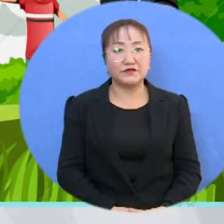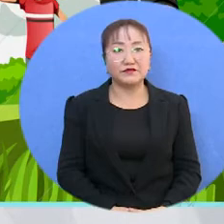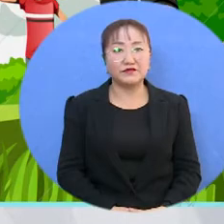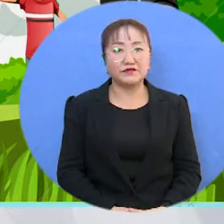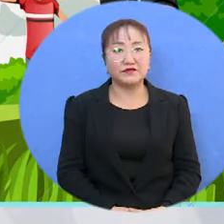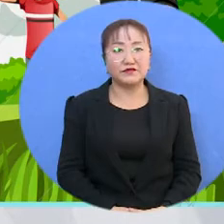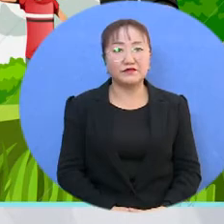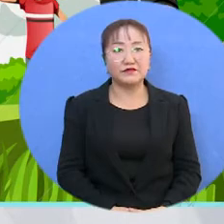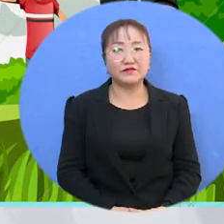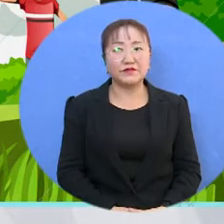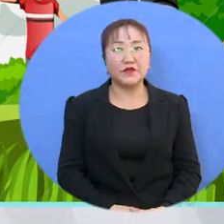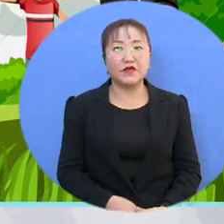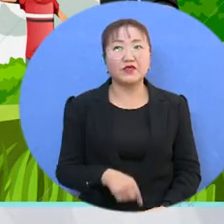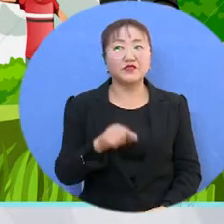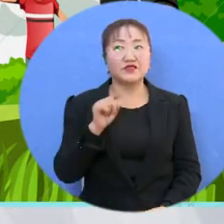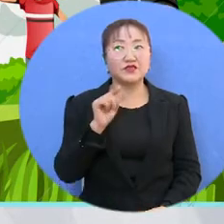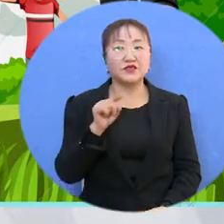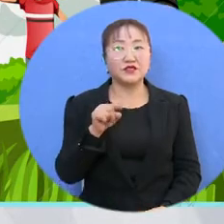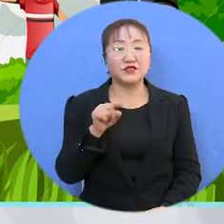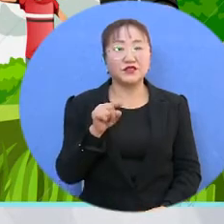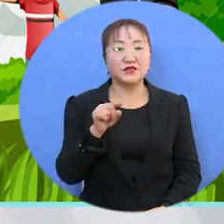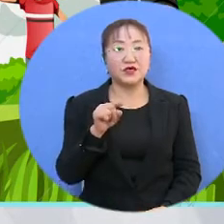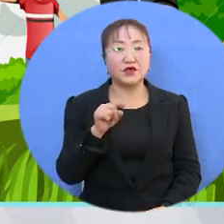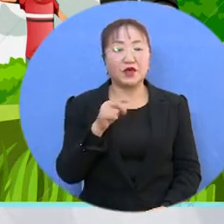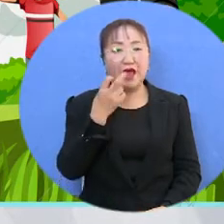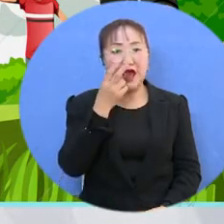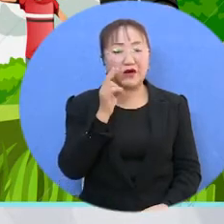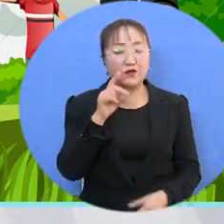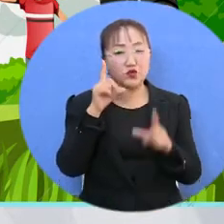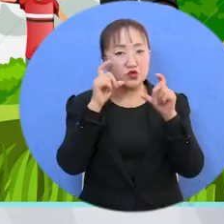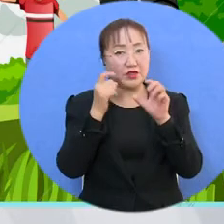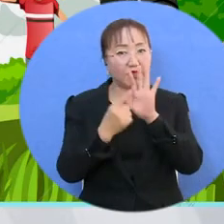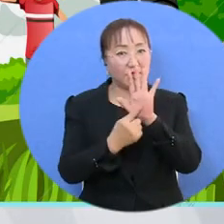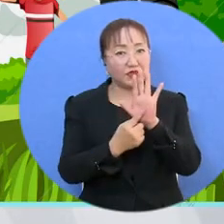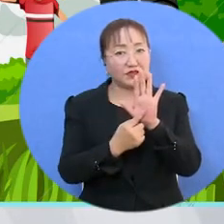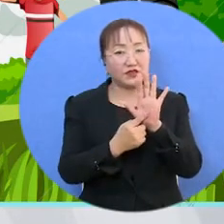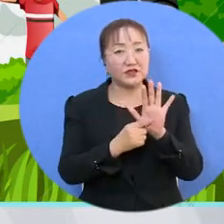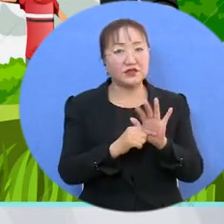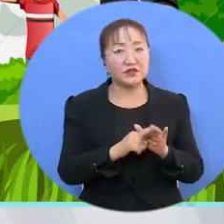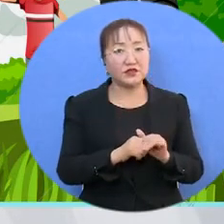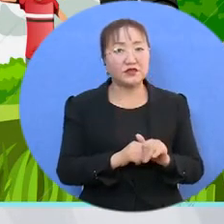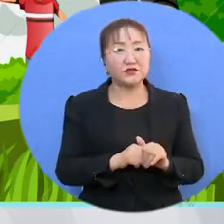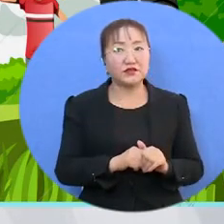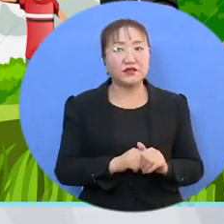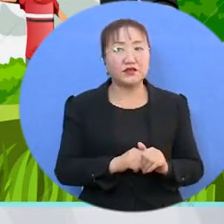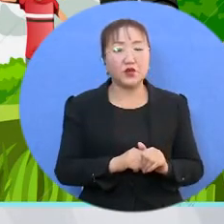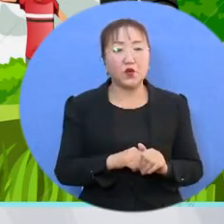What kind of active exercises? You can see on the picture. Of course,